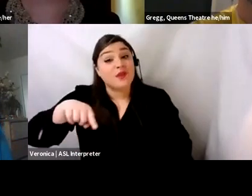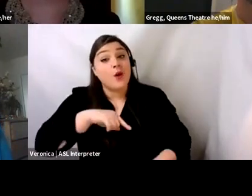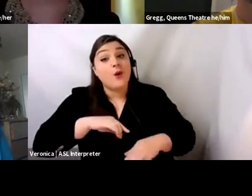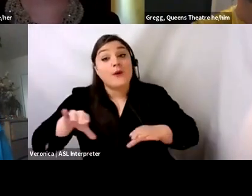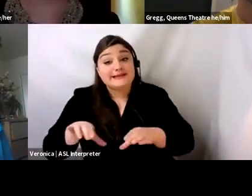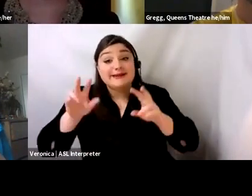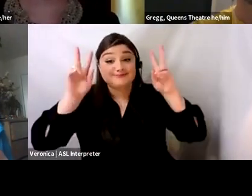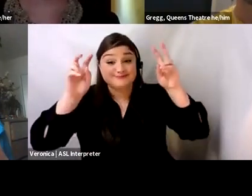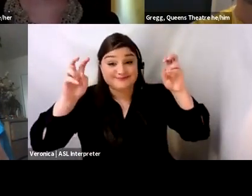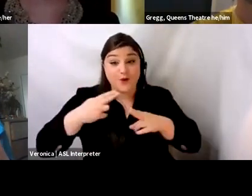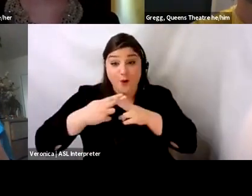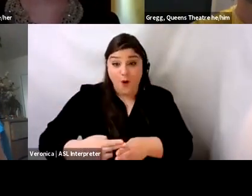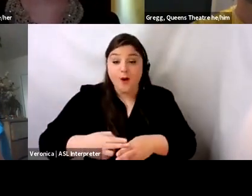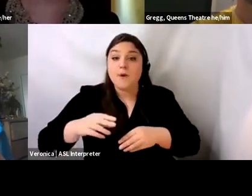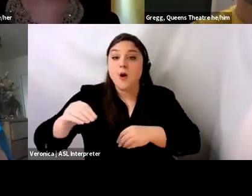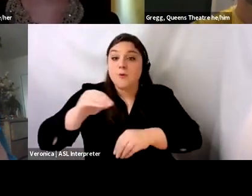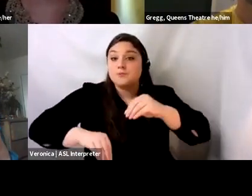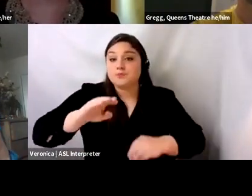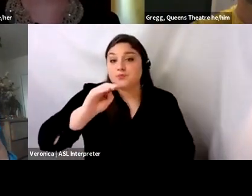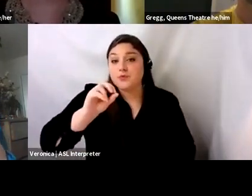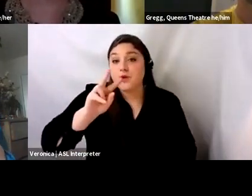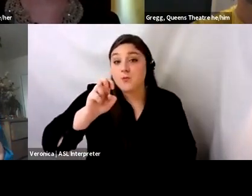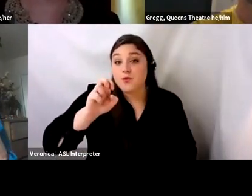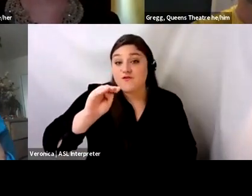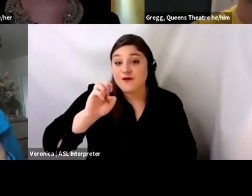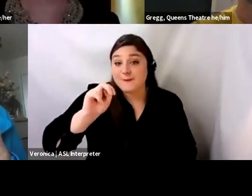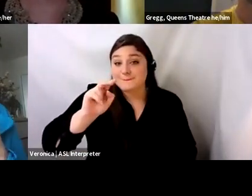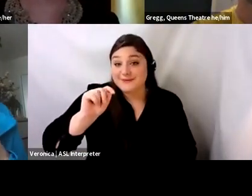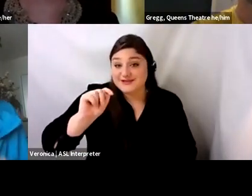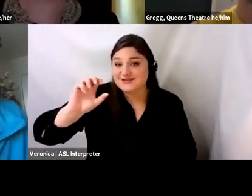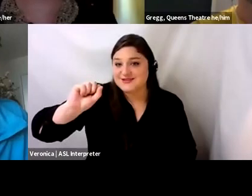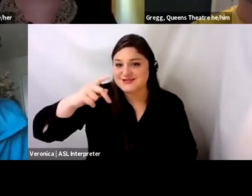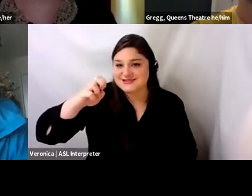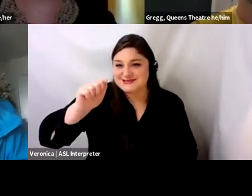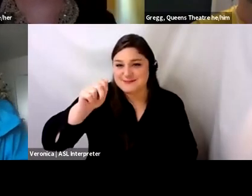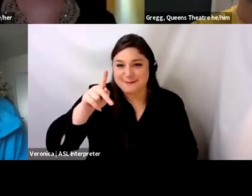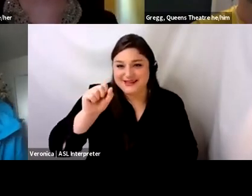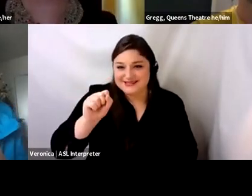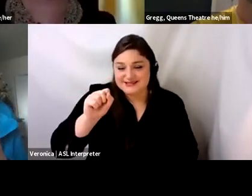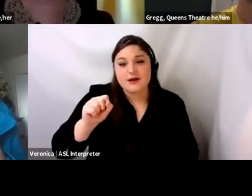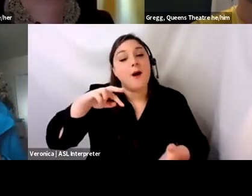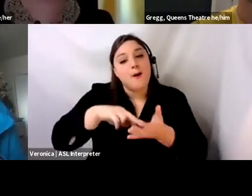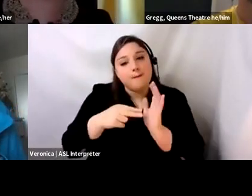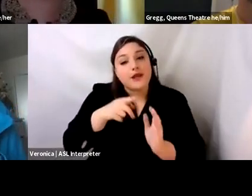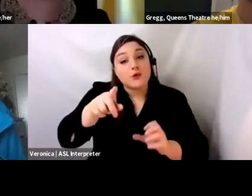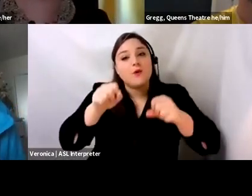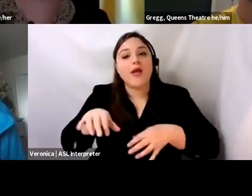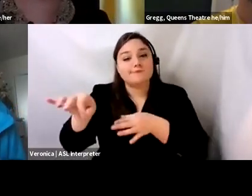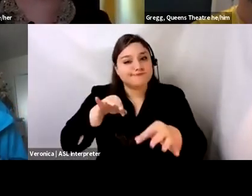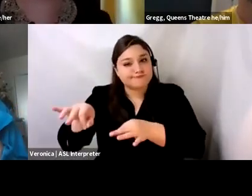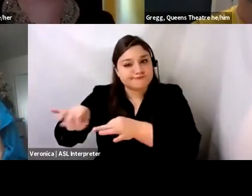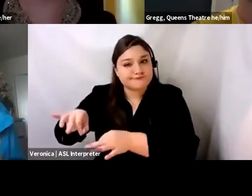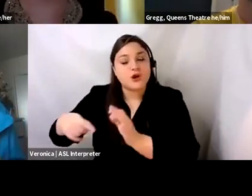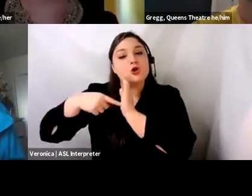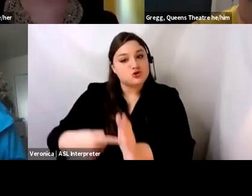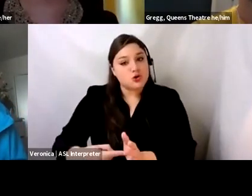Speaks, and we just adjusted so, so it could work without actually demonstrating on screen